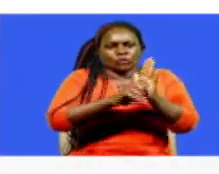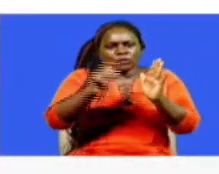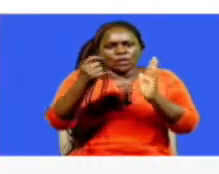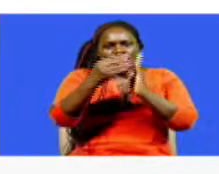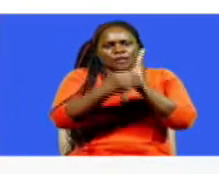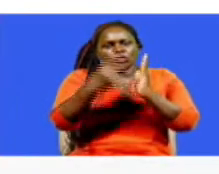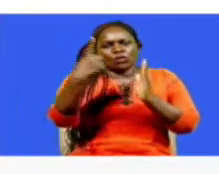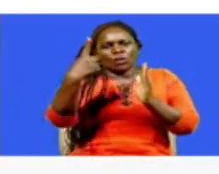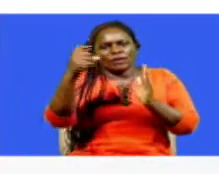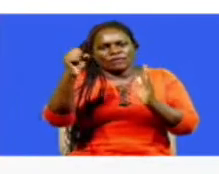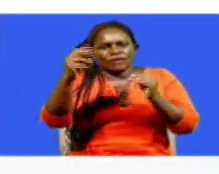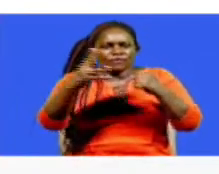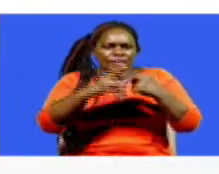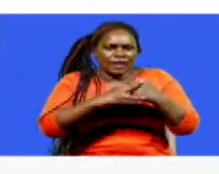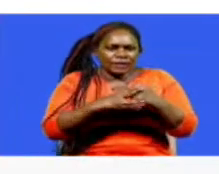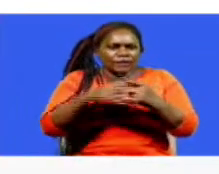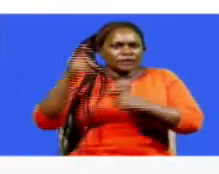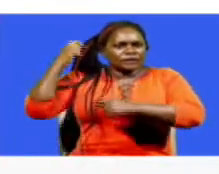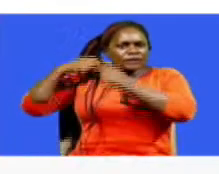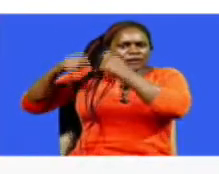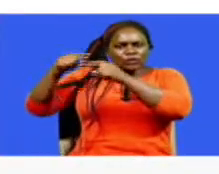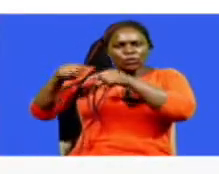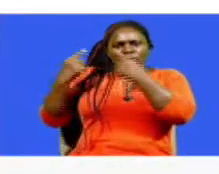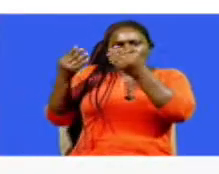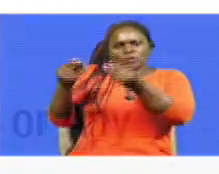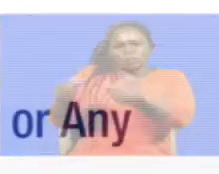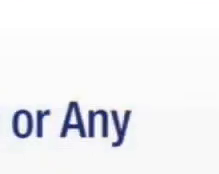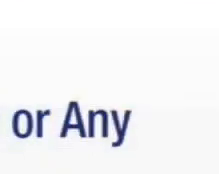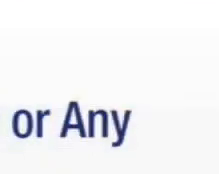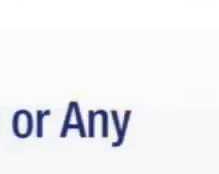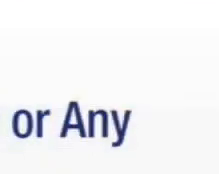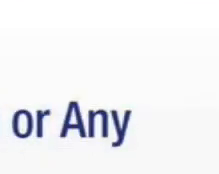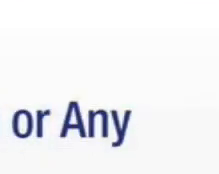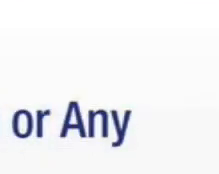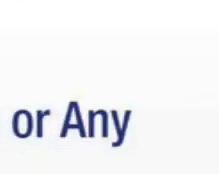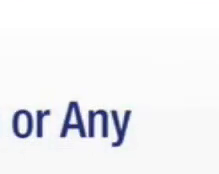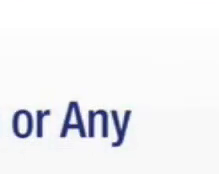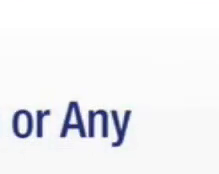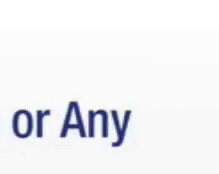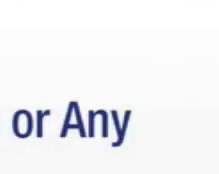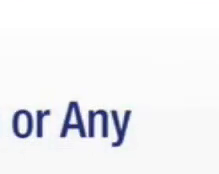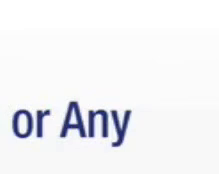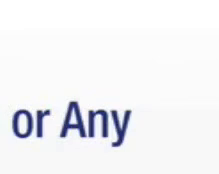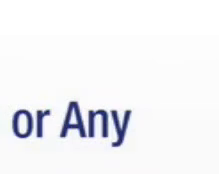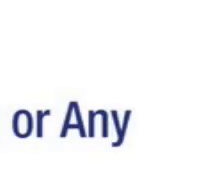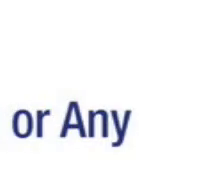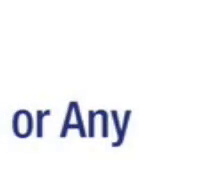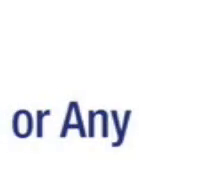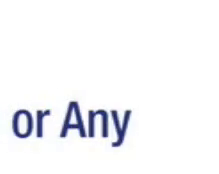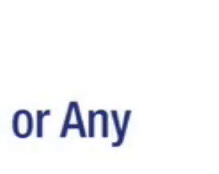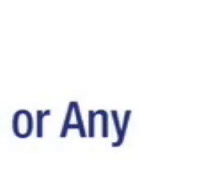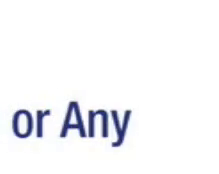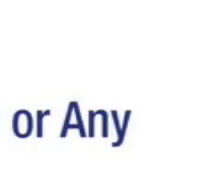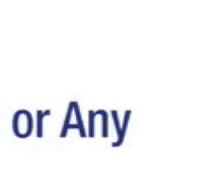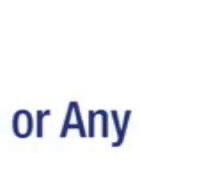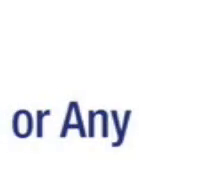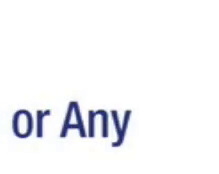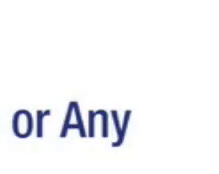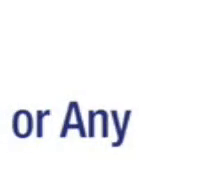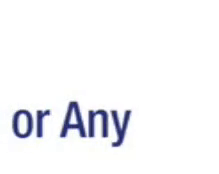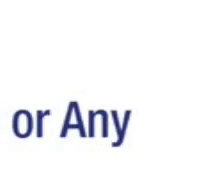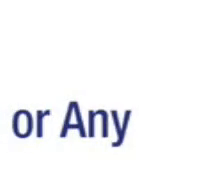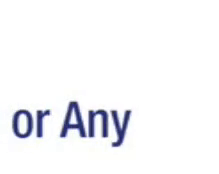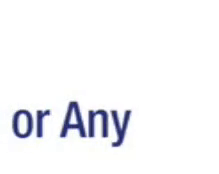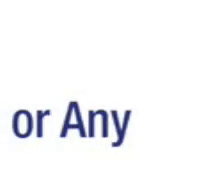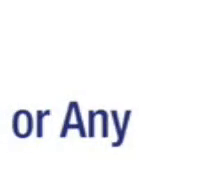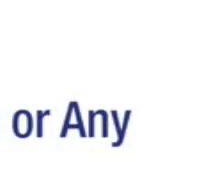Article 159, traditional dispute resolution mechanisms shall not be used in a way that contravenes the Bill of Rights, is